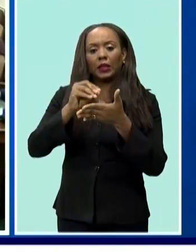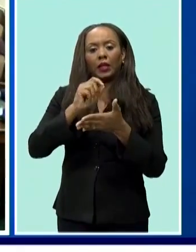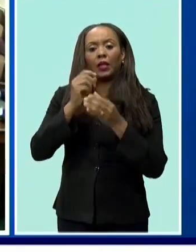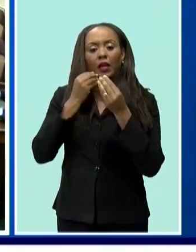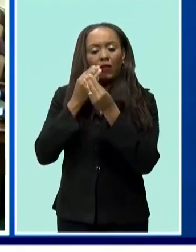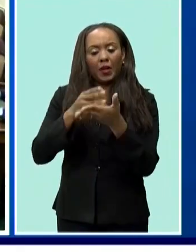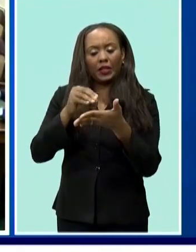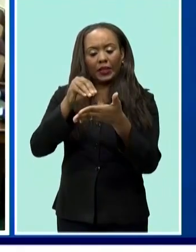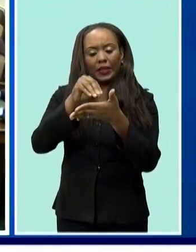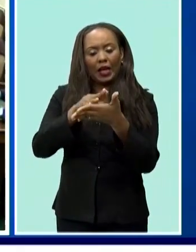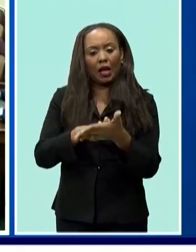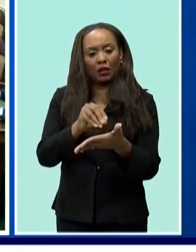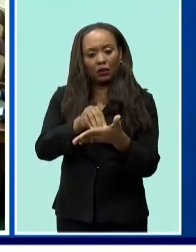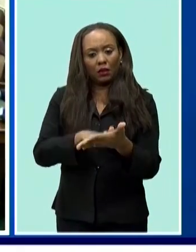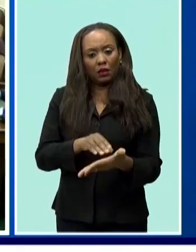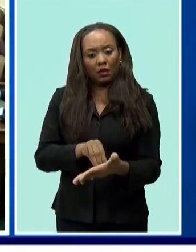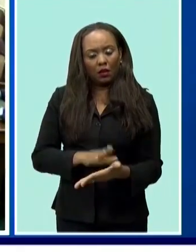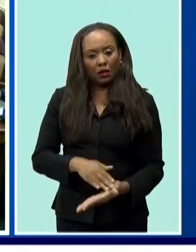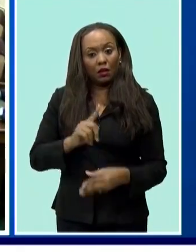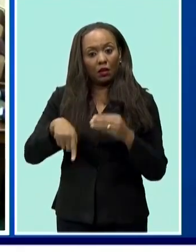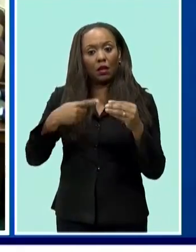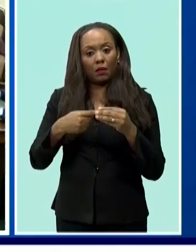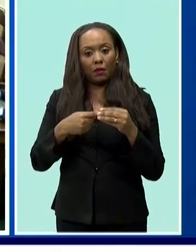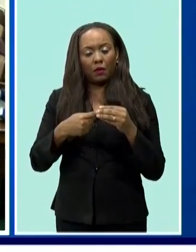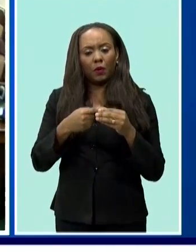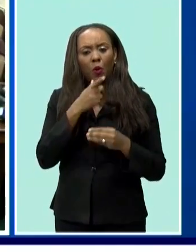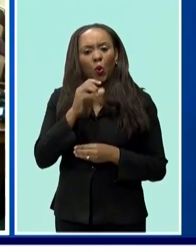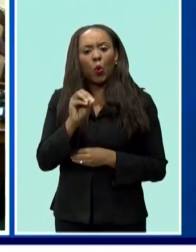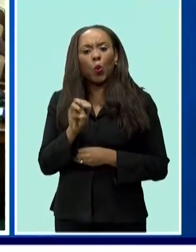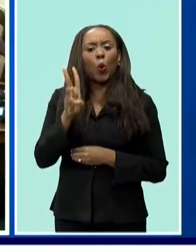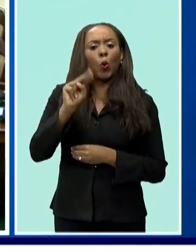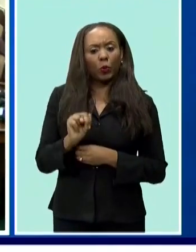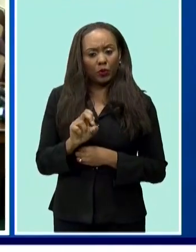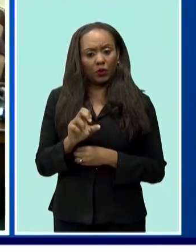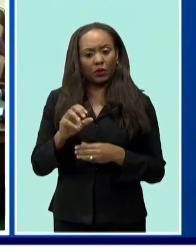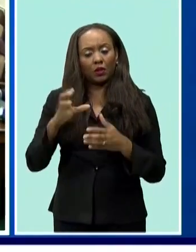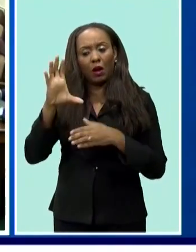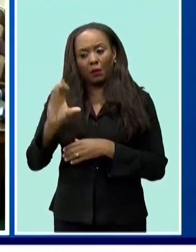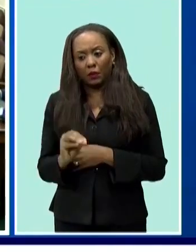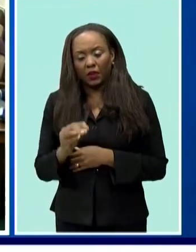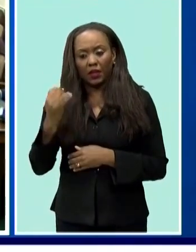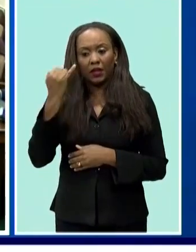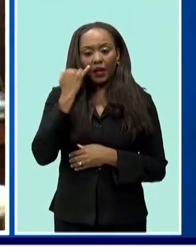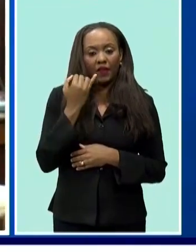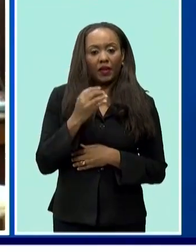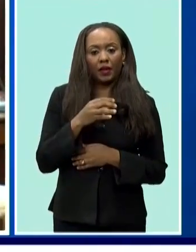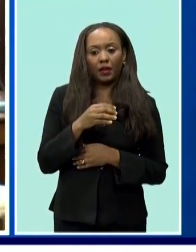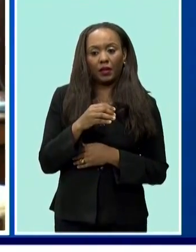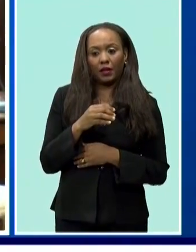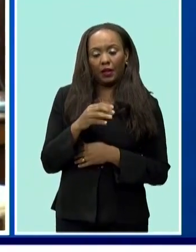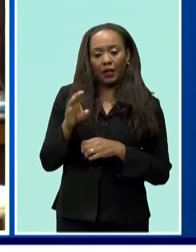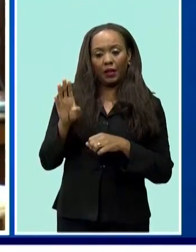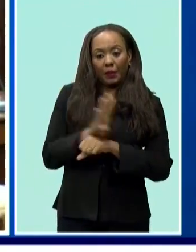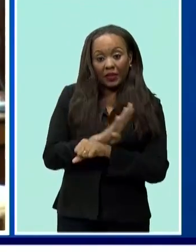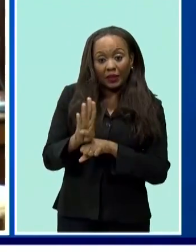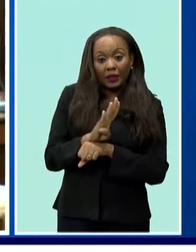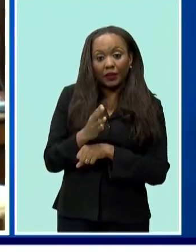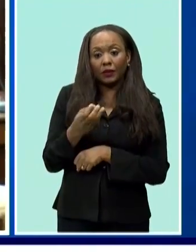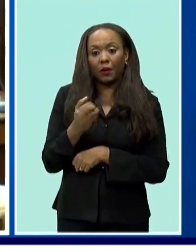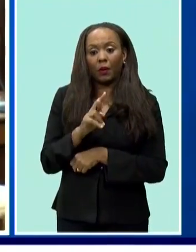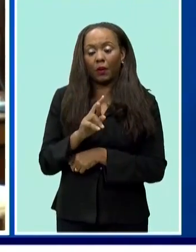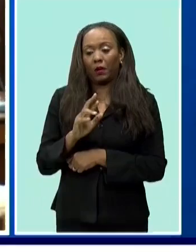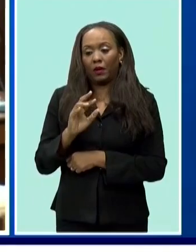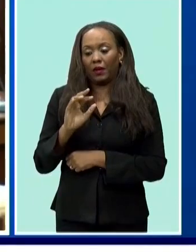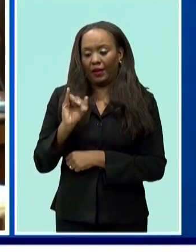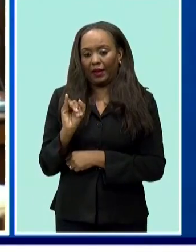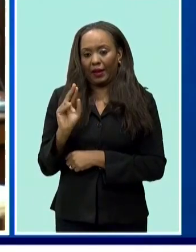and beneficial ownership of the company, whether incorporated or registered in Barbados, sir. What